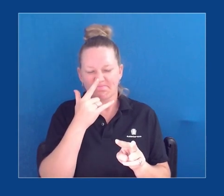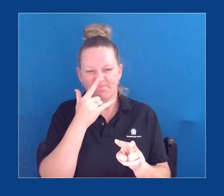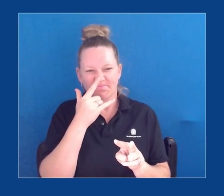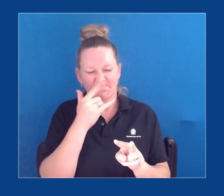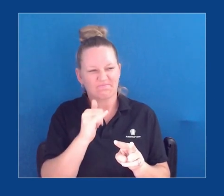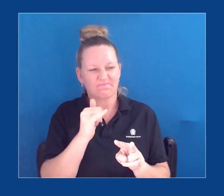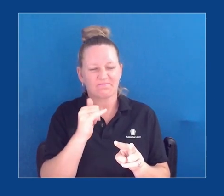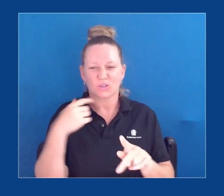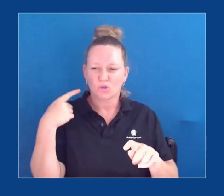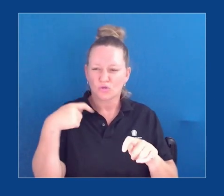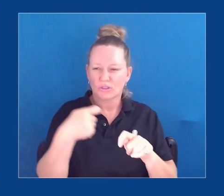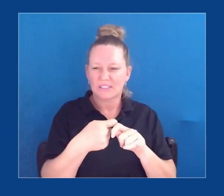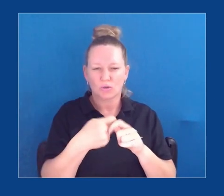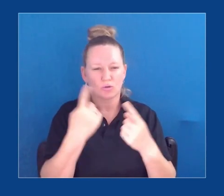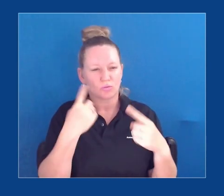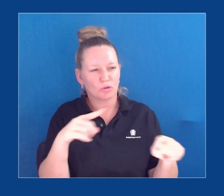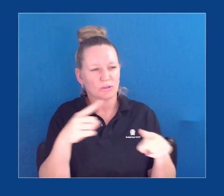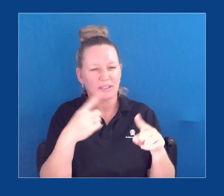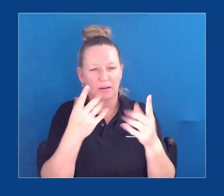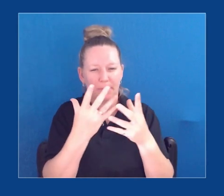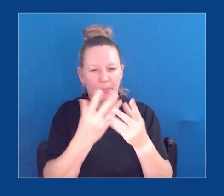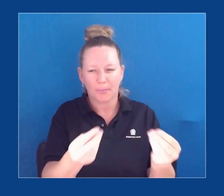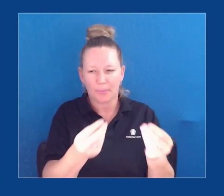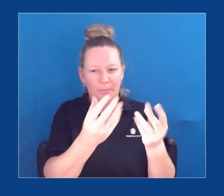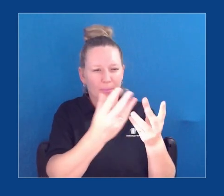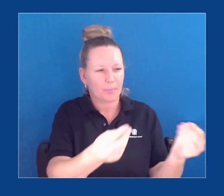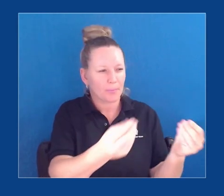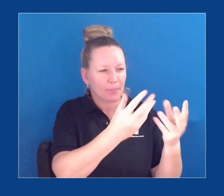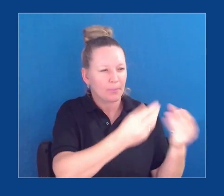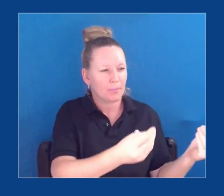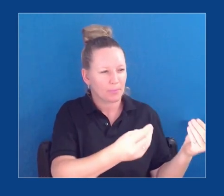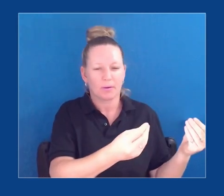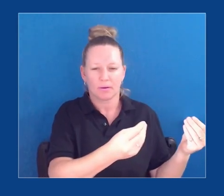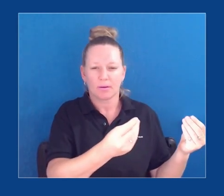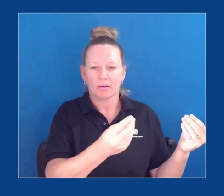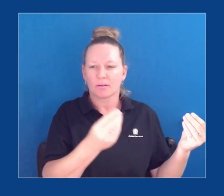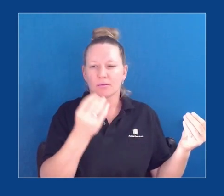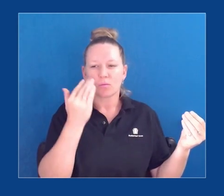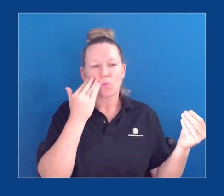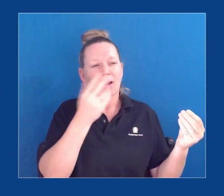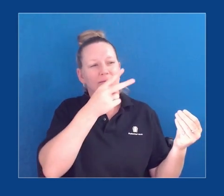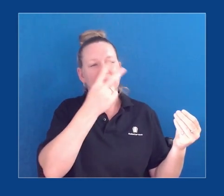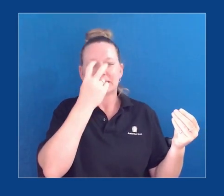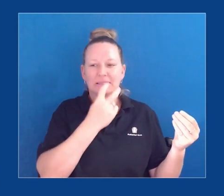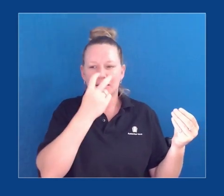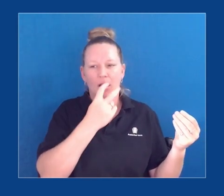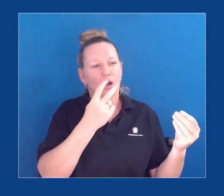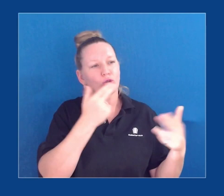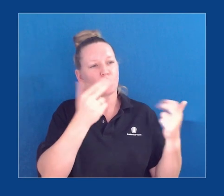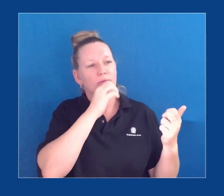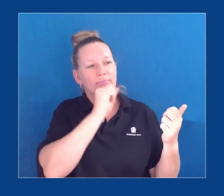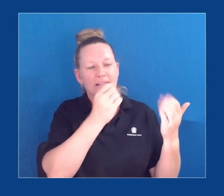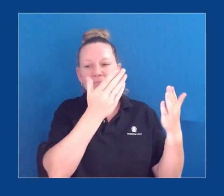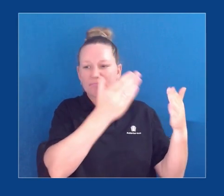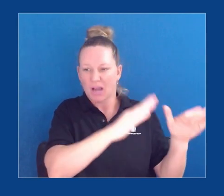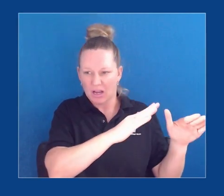music styles with the passing of each senior song man or woman who was the leader